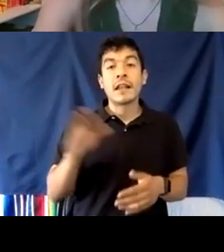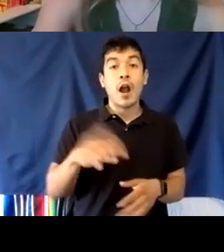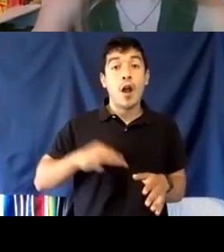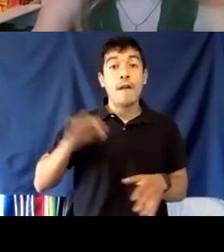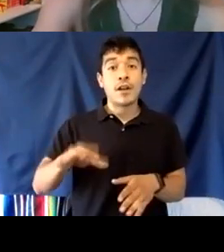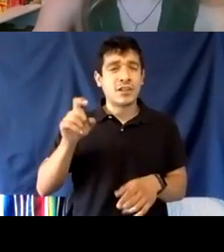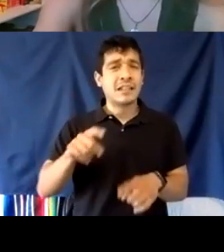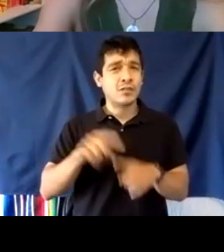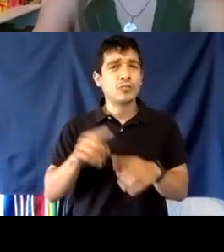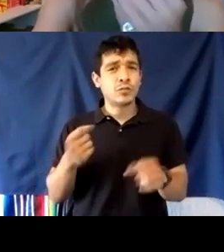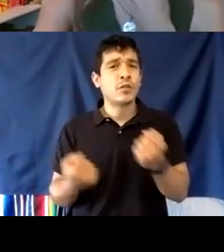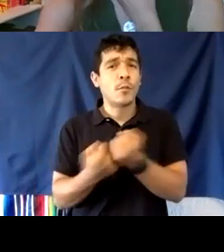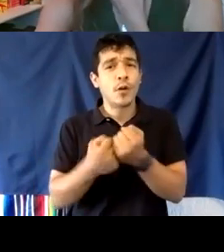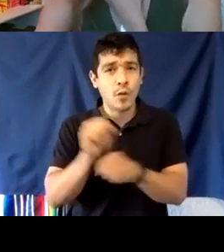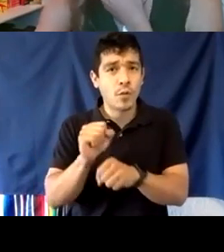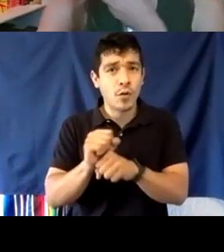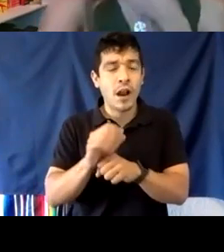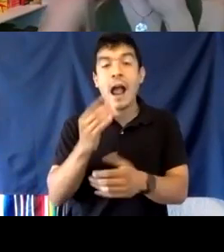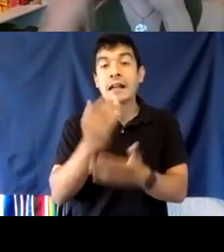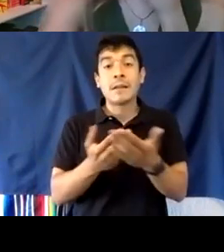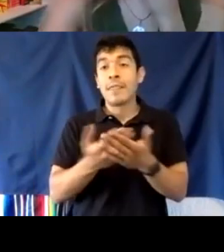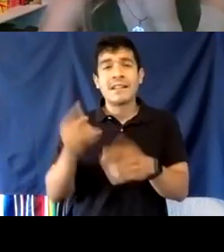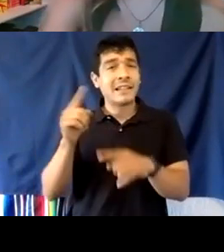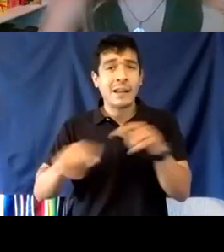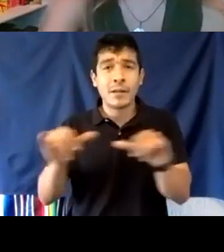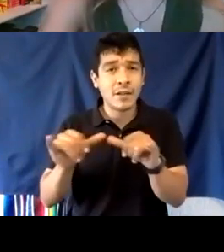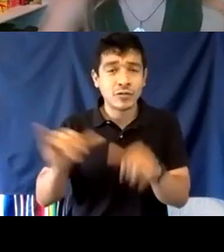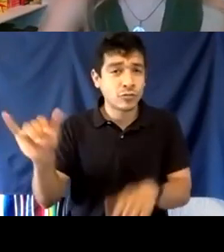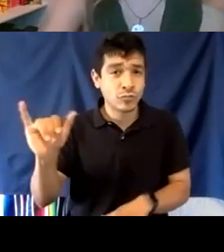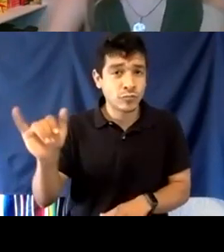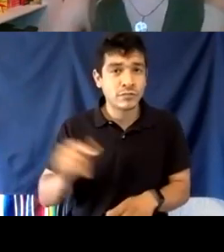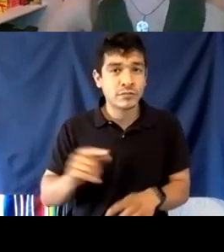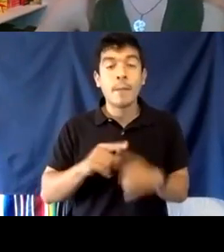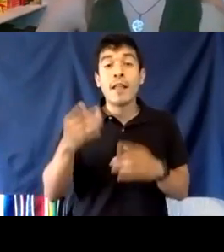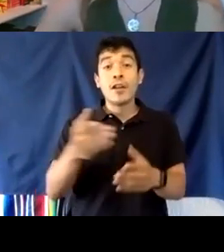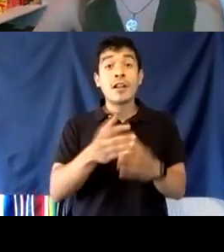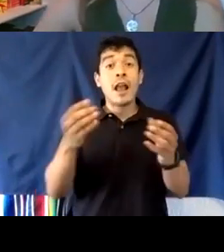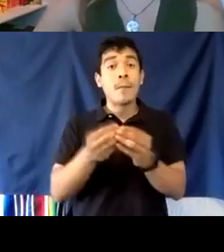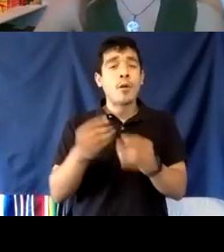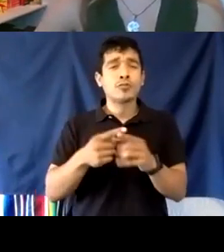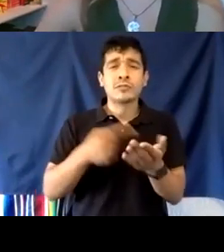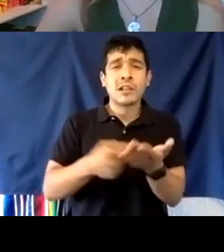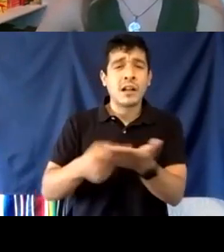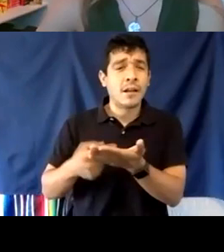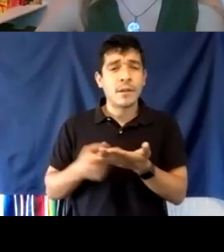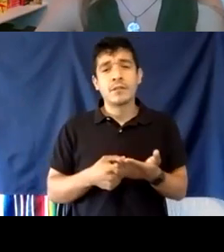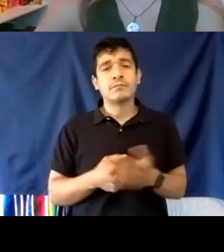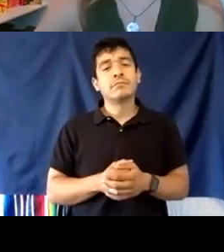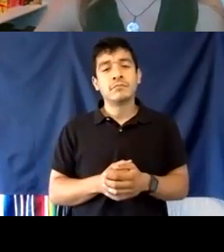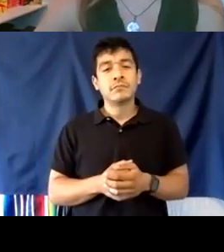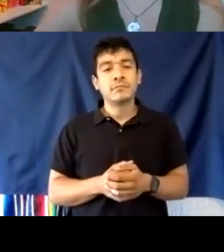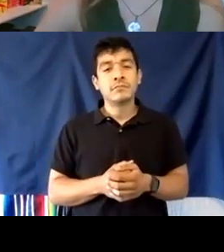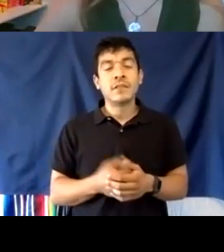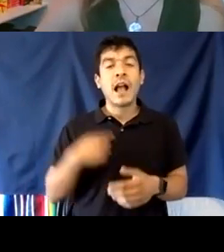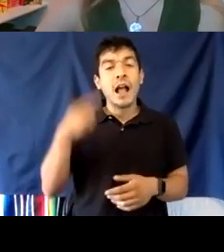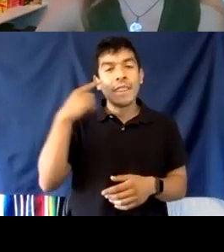work and outcomes that cannot be measured as well. But there's a lot more to talk about. And I think, you know, we've